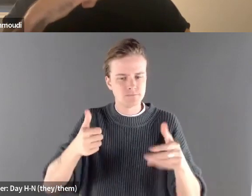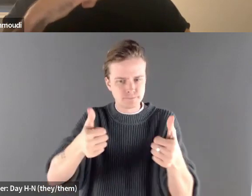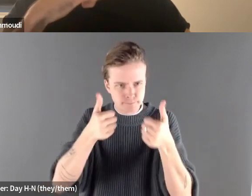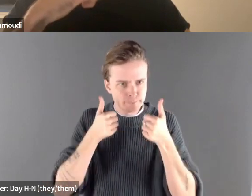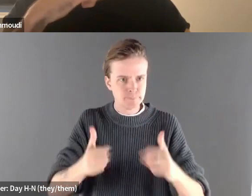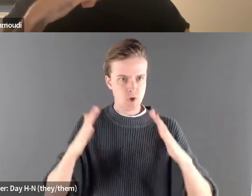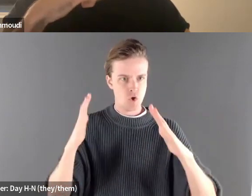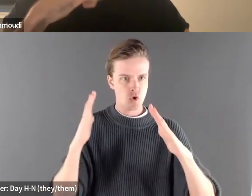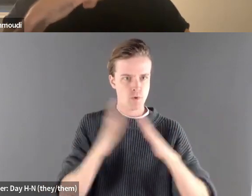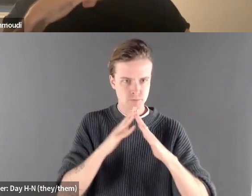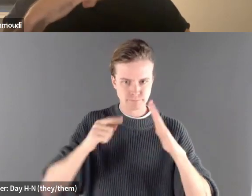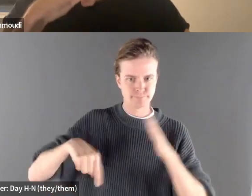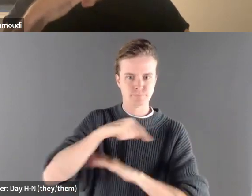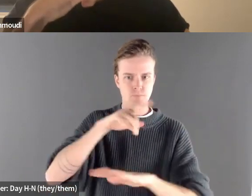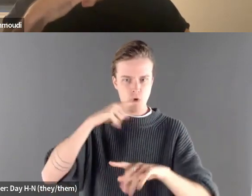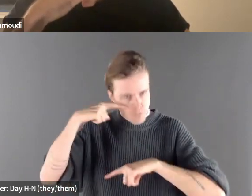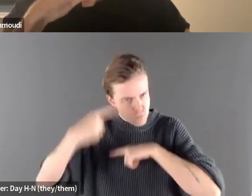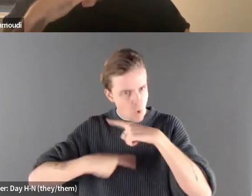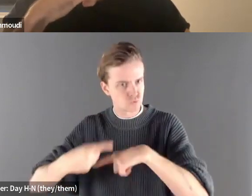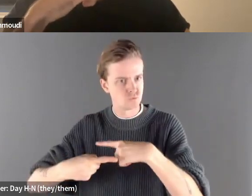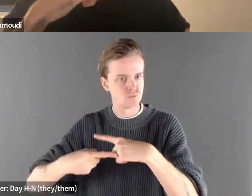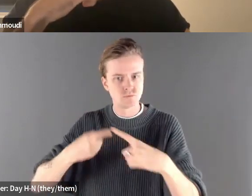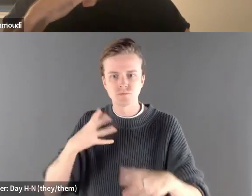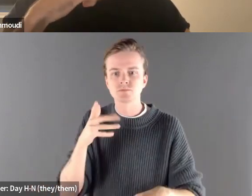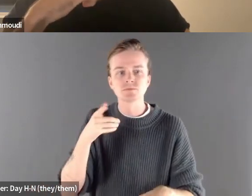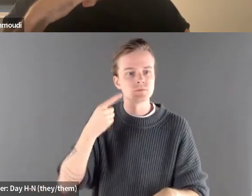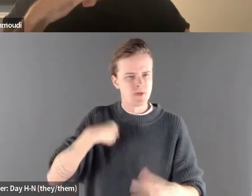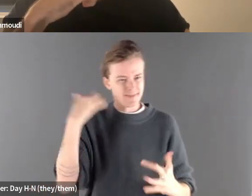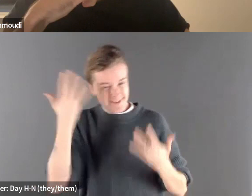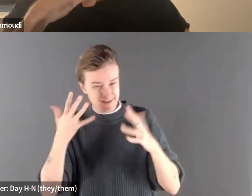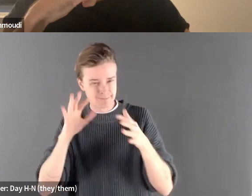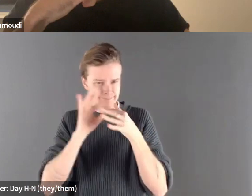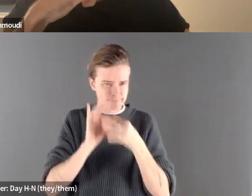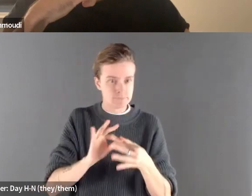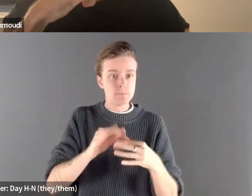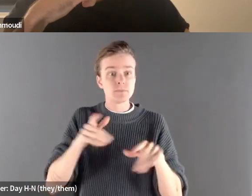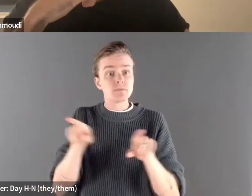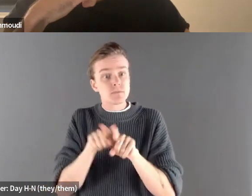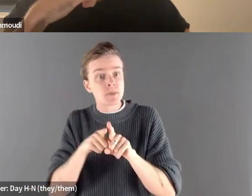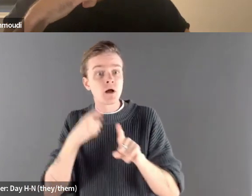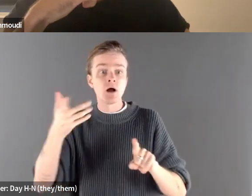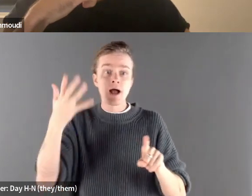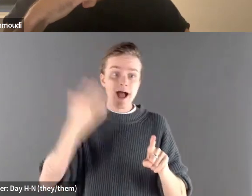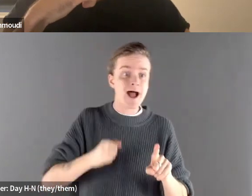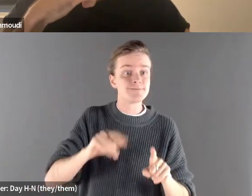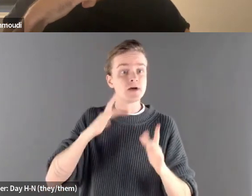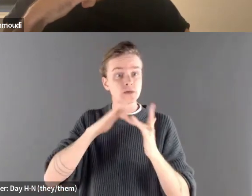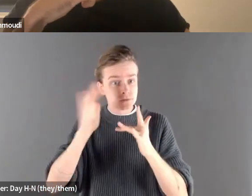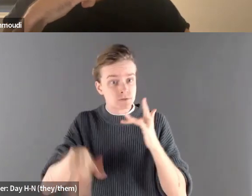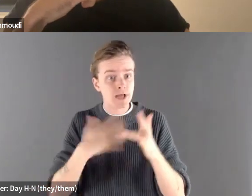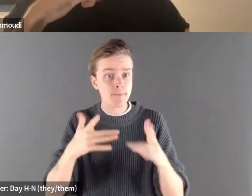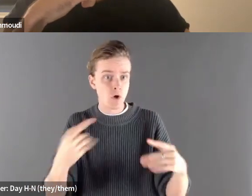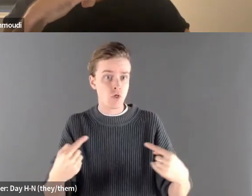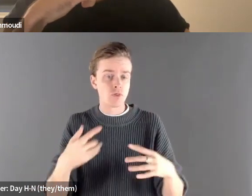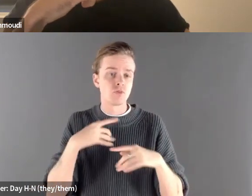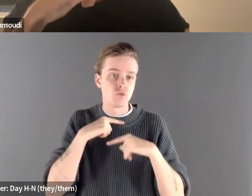tackle these issues. And for sure, when we talk about, like, for example, cyber threats, but also in the field of surveillance, I mean,